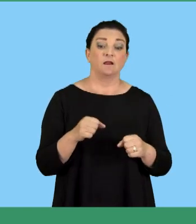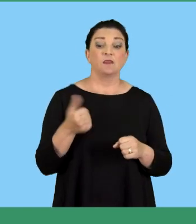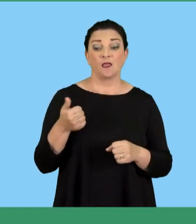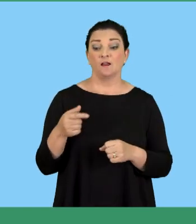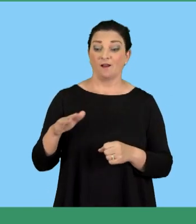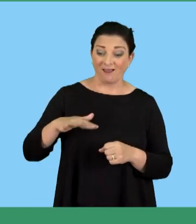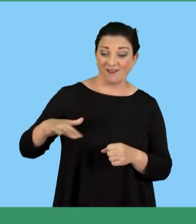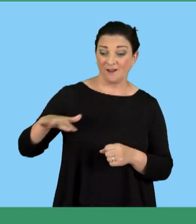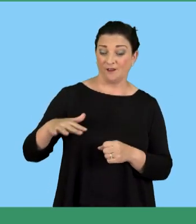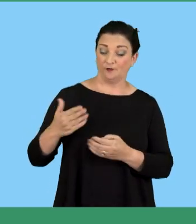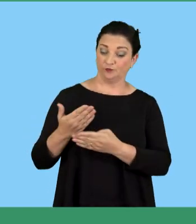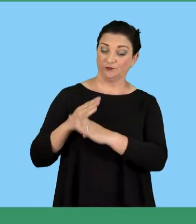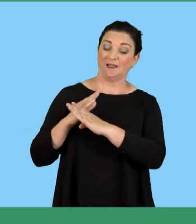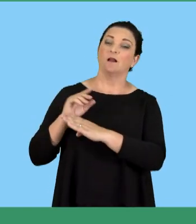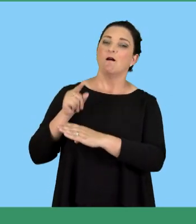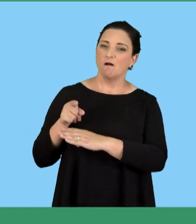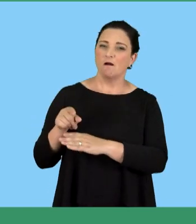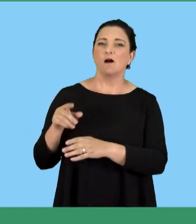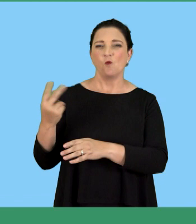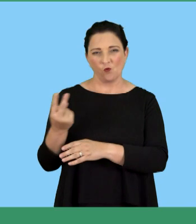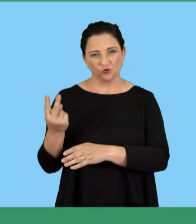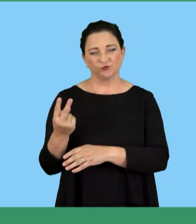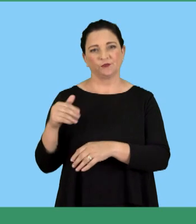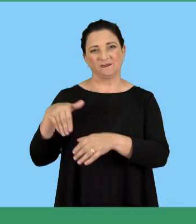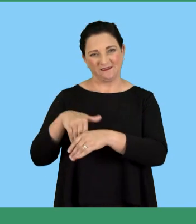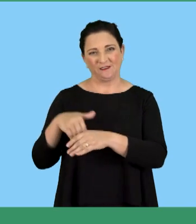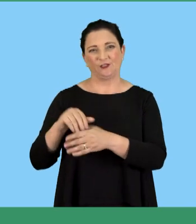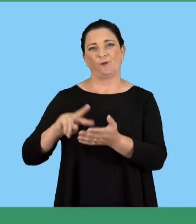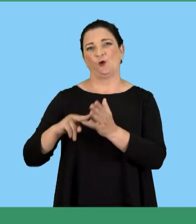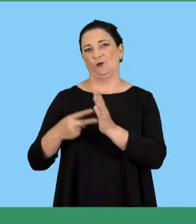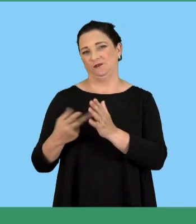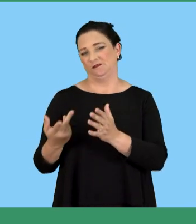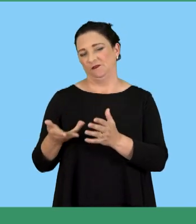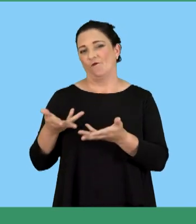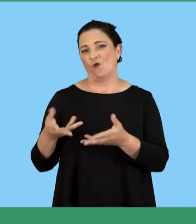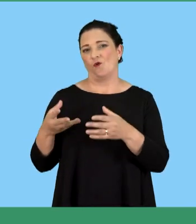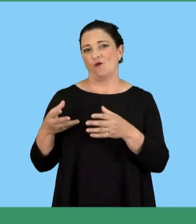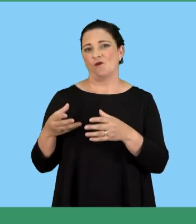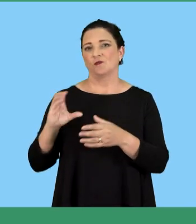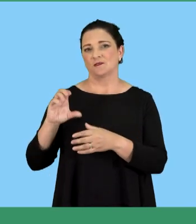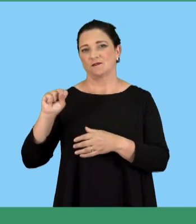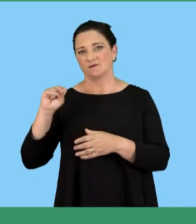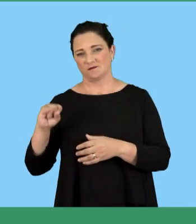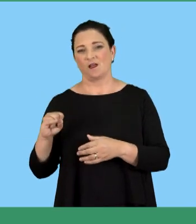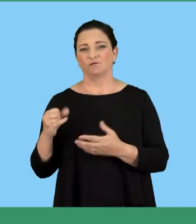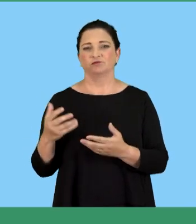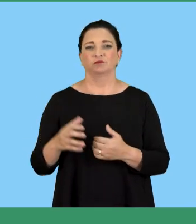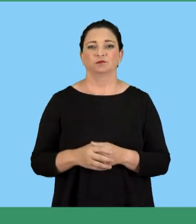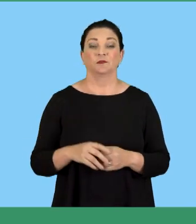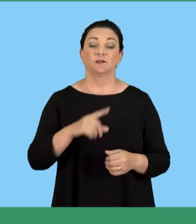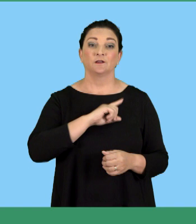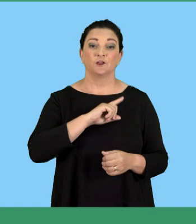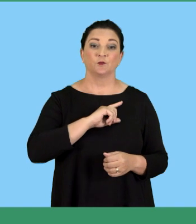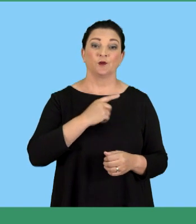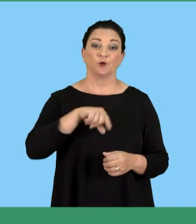they protect the environment as a key area of concern, that is also part and parcel of the purpose of corporate social